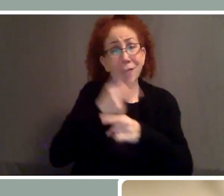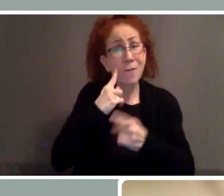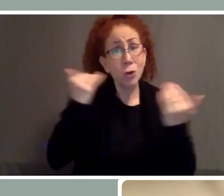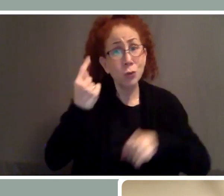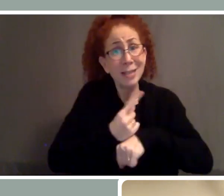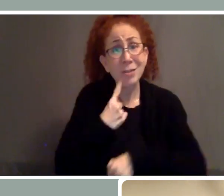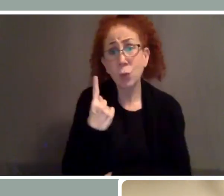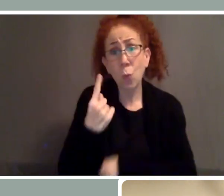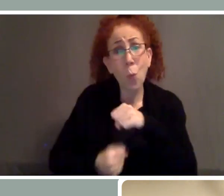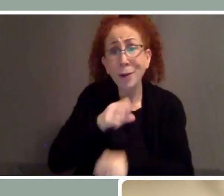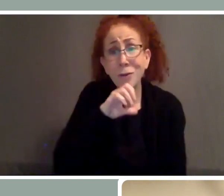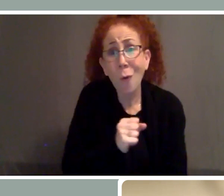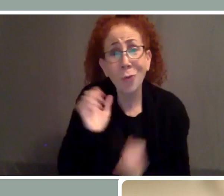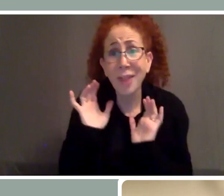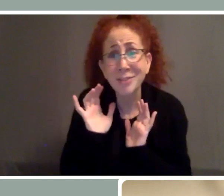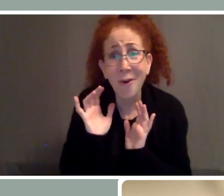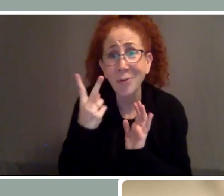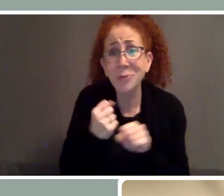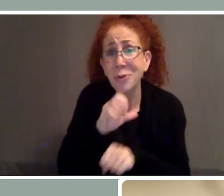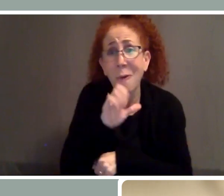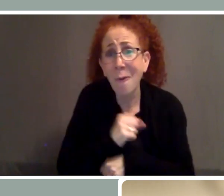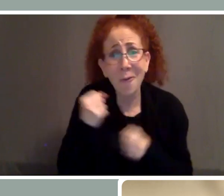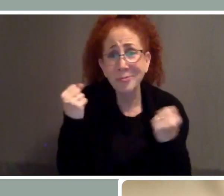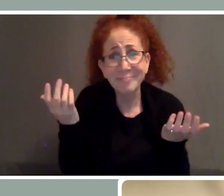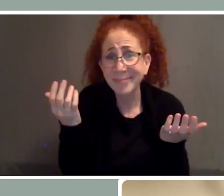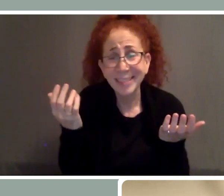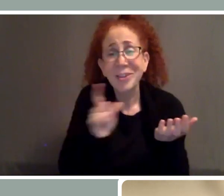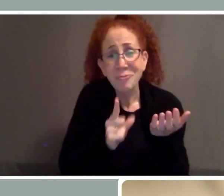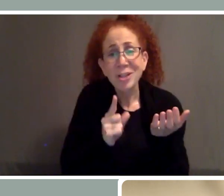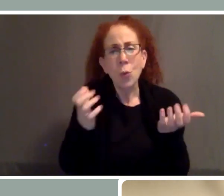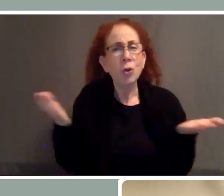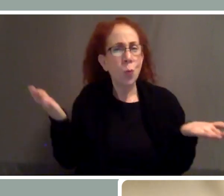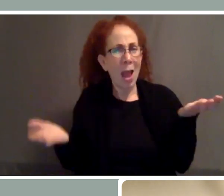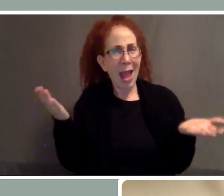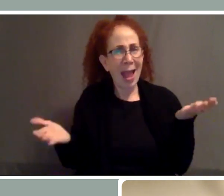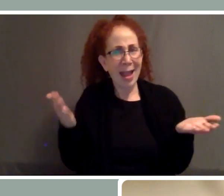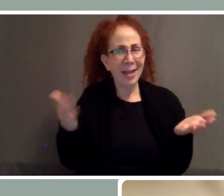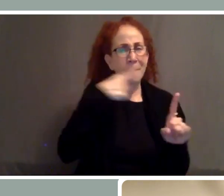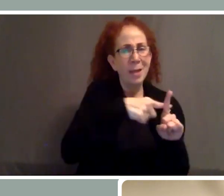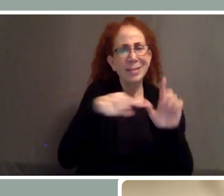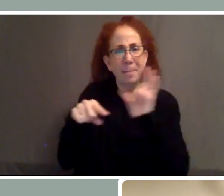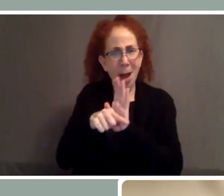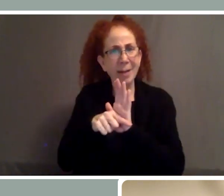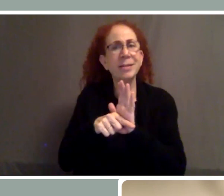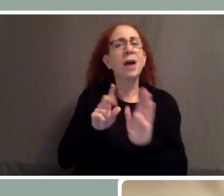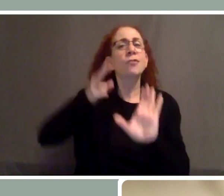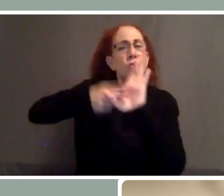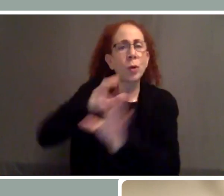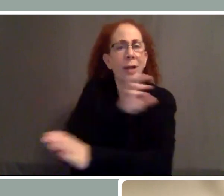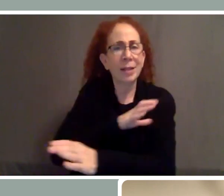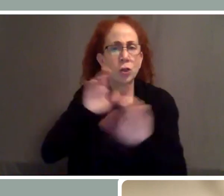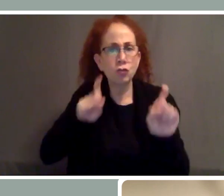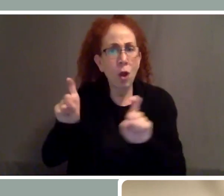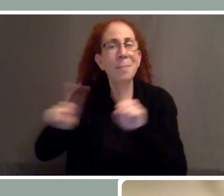about a year old or 2 years old in many of the instances. So you really want to weigh the pluses and minuses of a clinical trial.